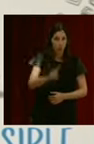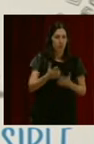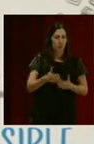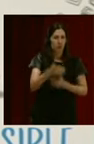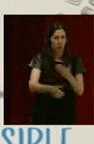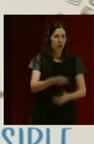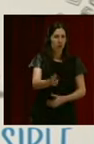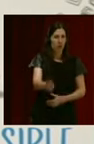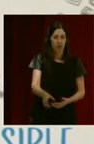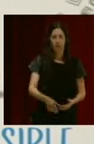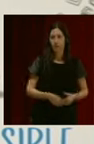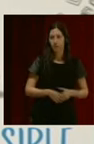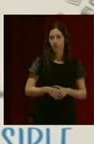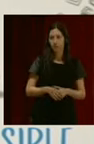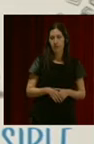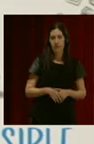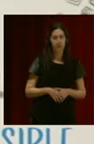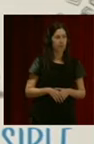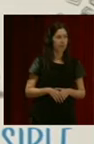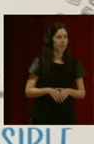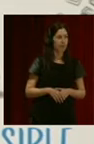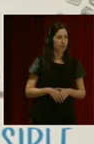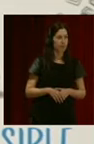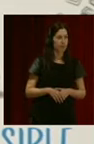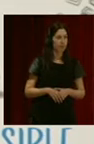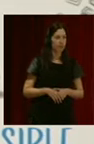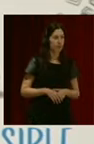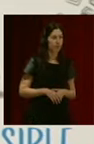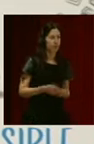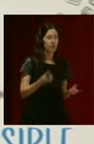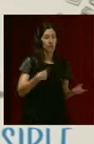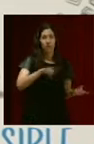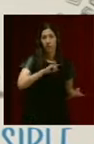the visual region it works.